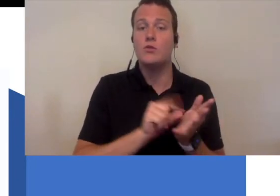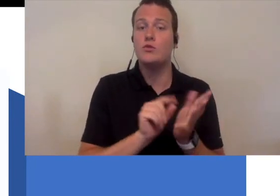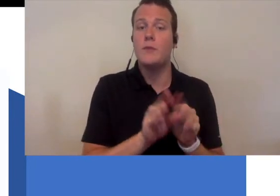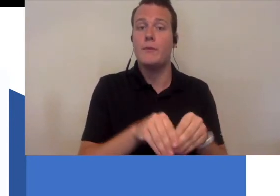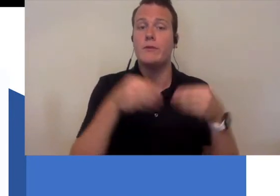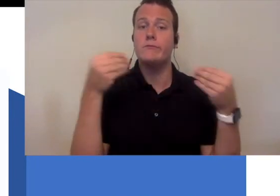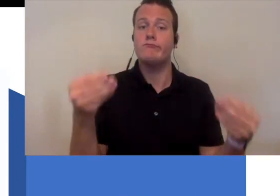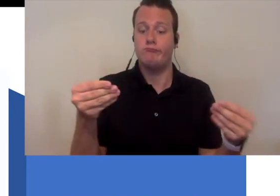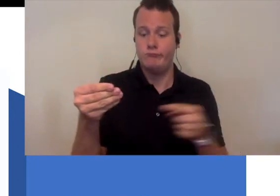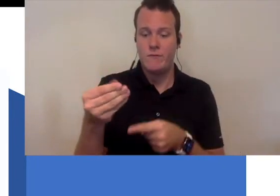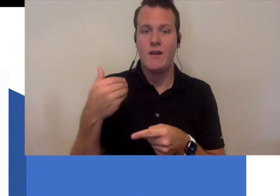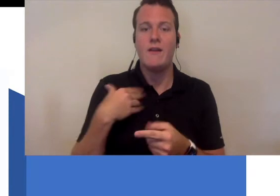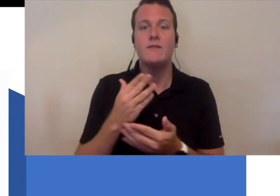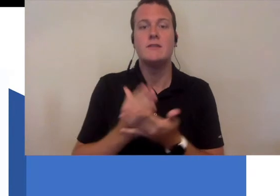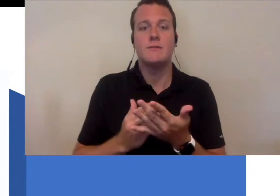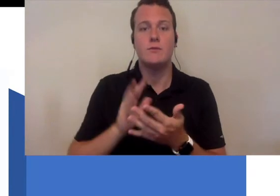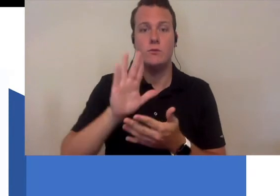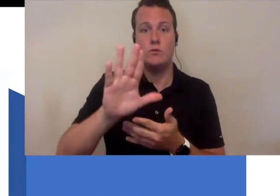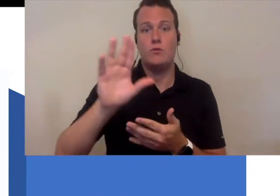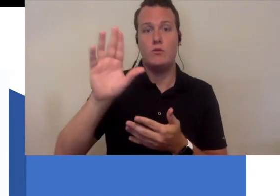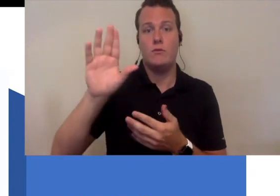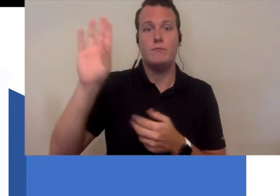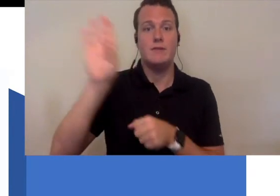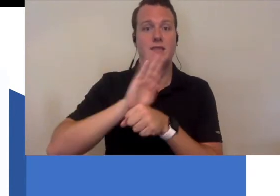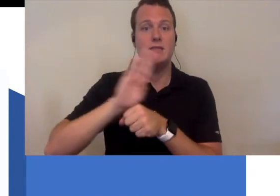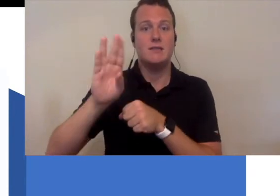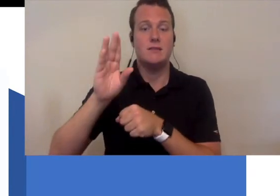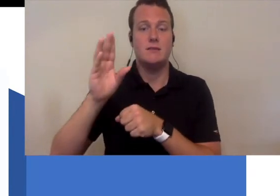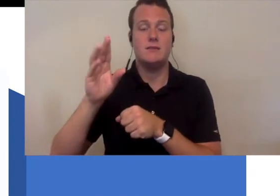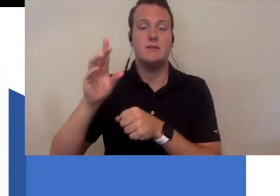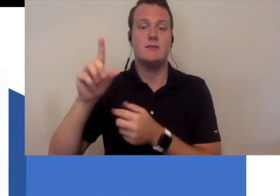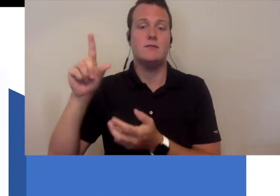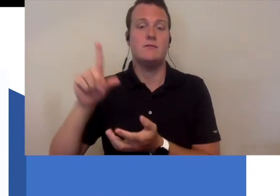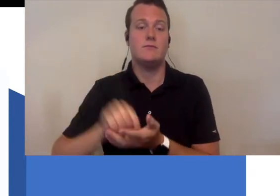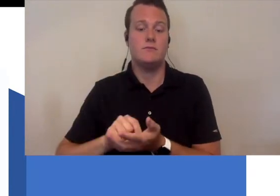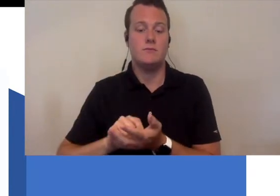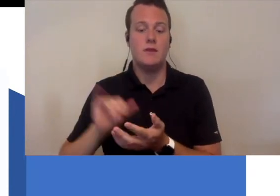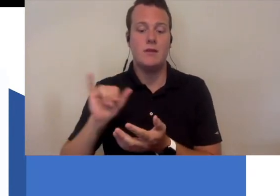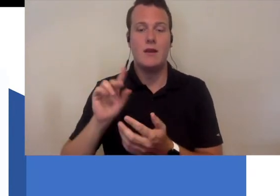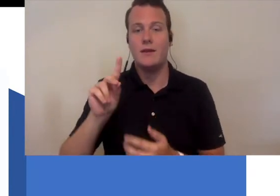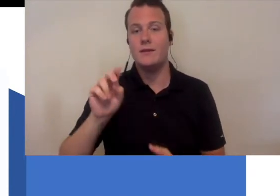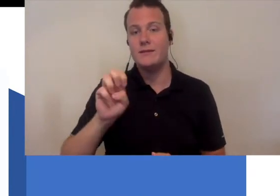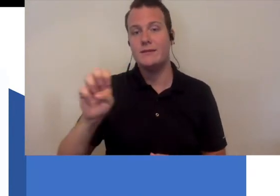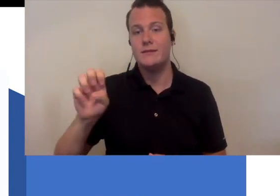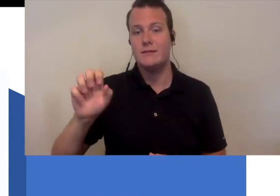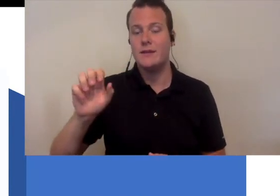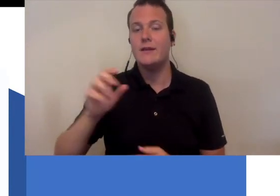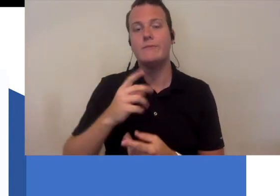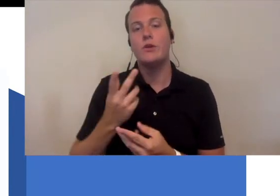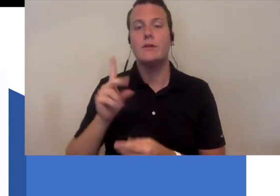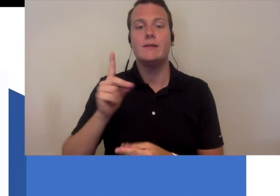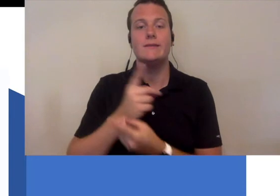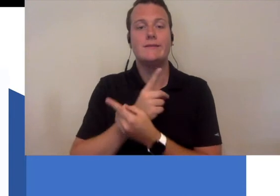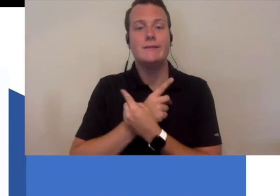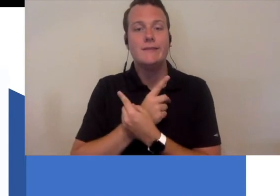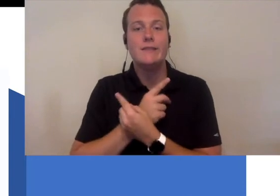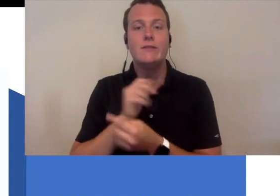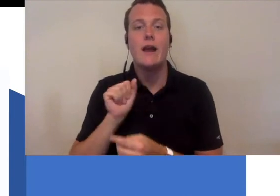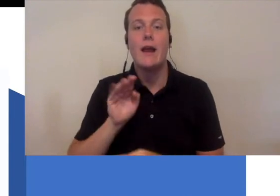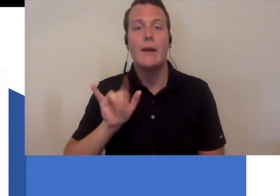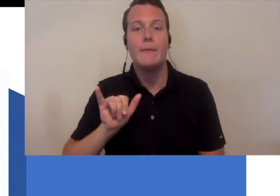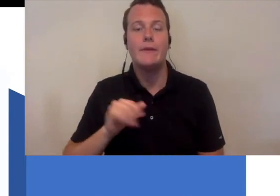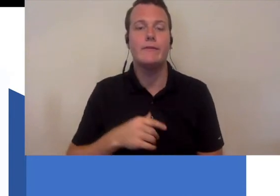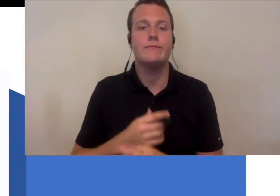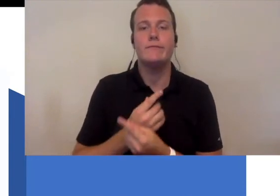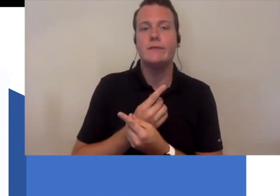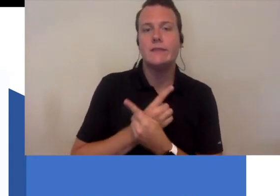local newspaper have a section where you can do like a Dear Abby comment, the Dear Dr. So-and-so,